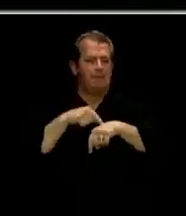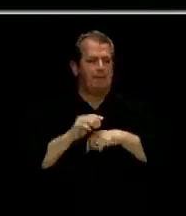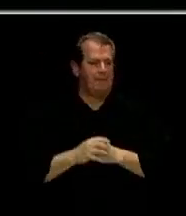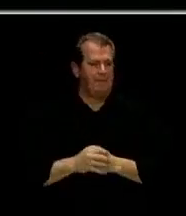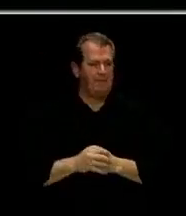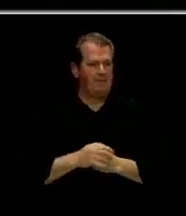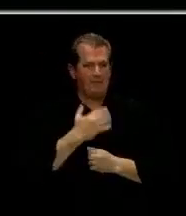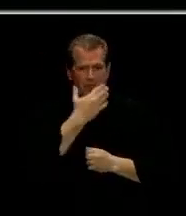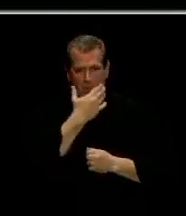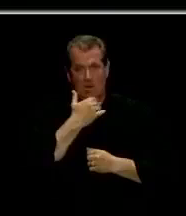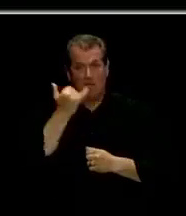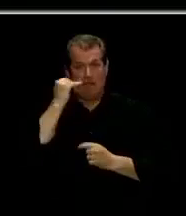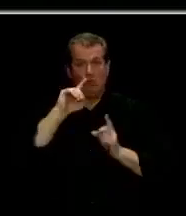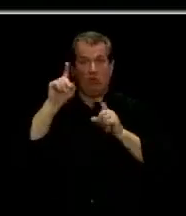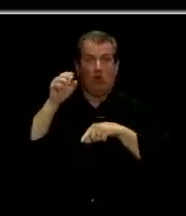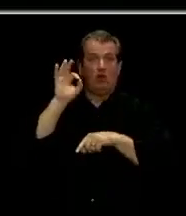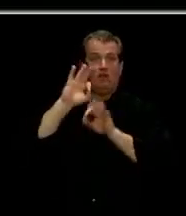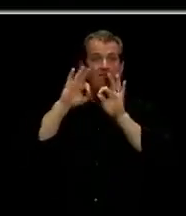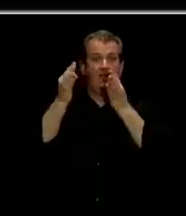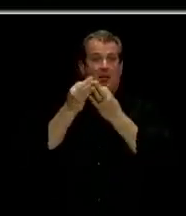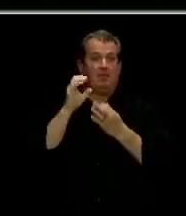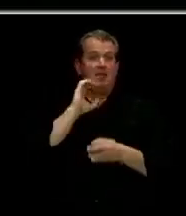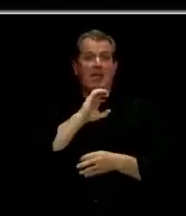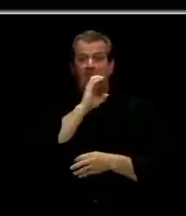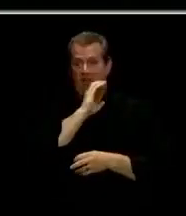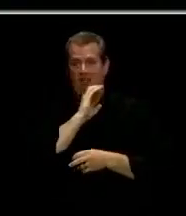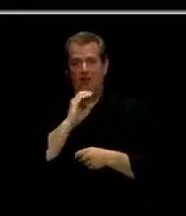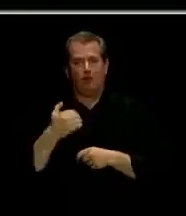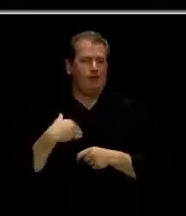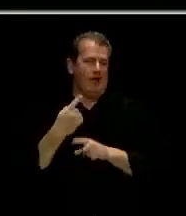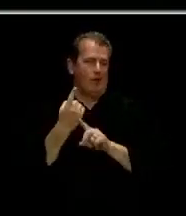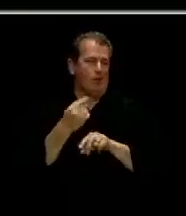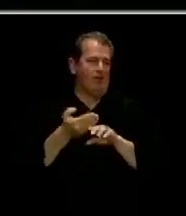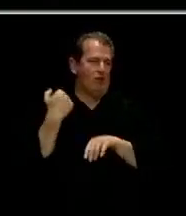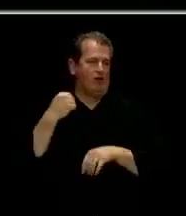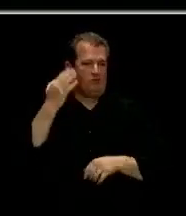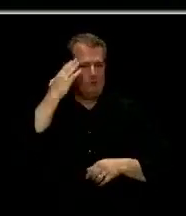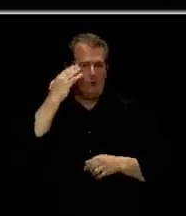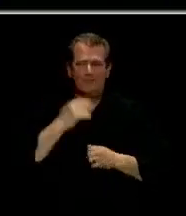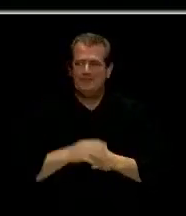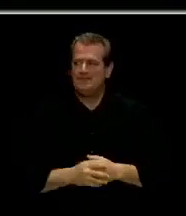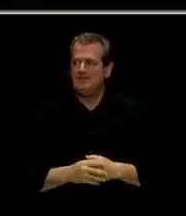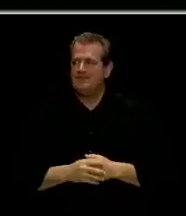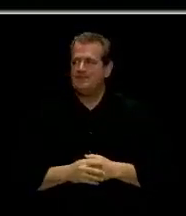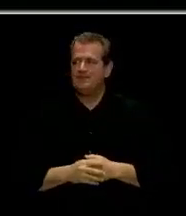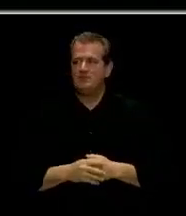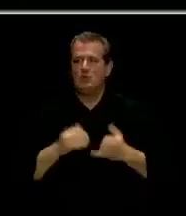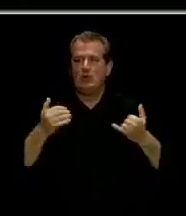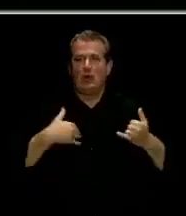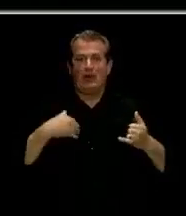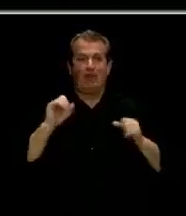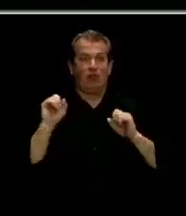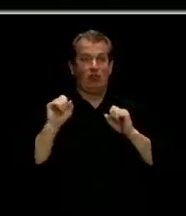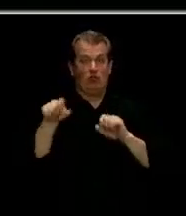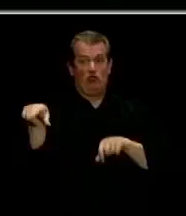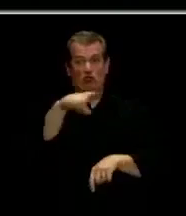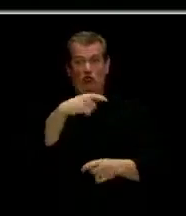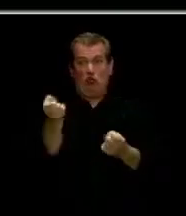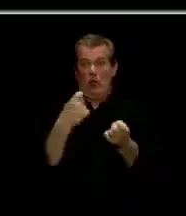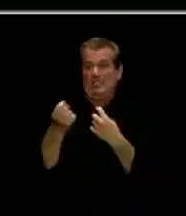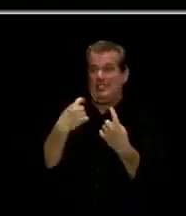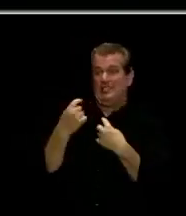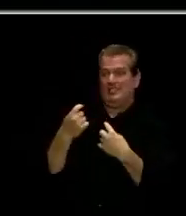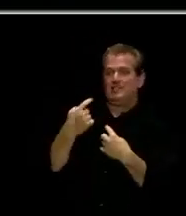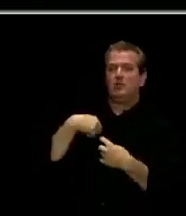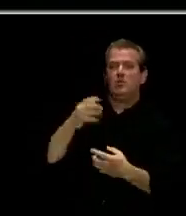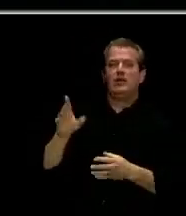copy. I'm sure if you've been to the Family Cafe, you've got one delivered on your doorstep. These are the questions that you always want answered. I know